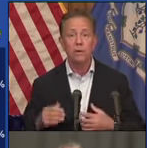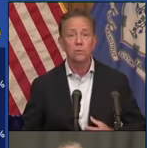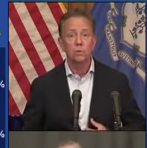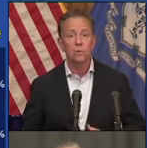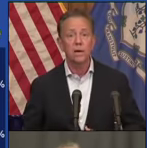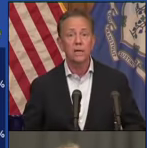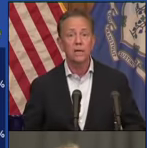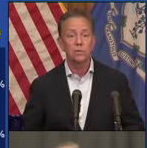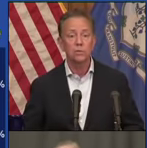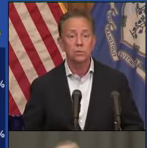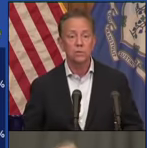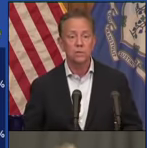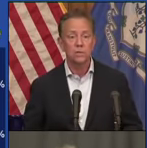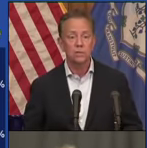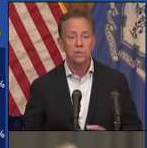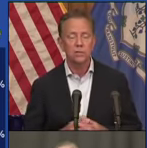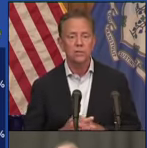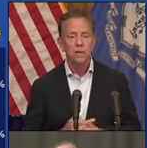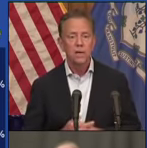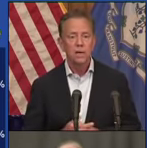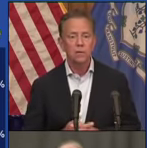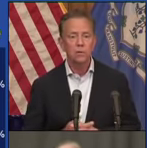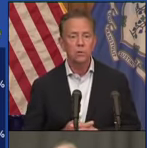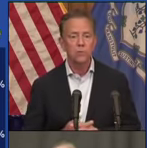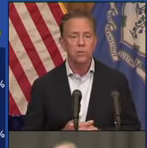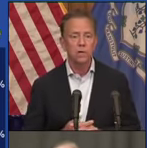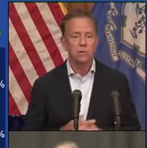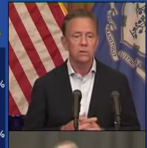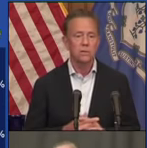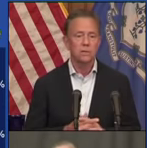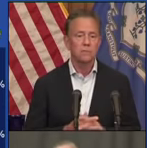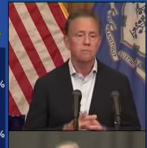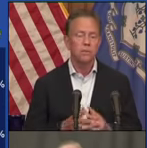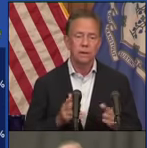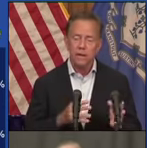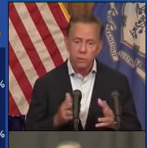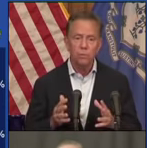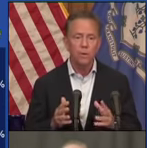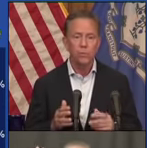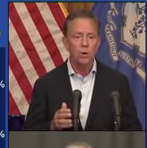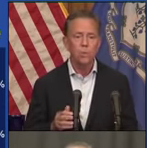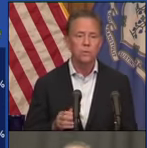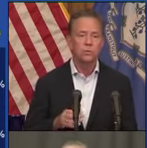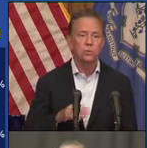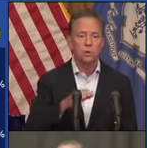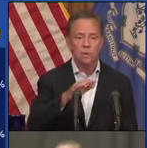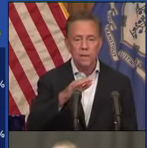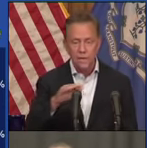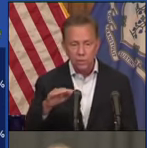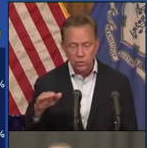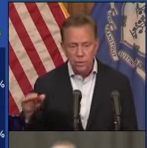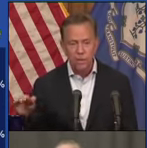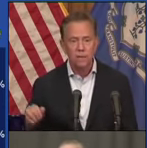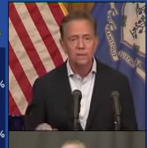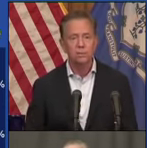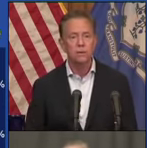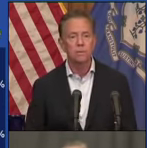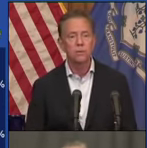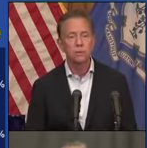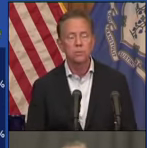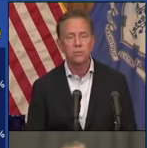for outdoor dining and stores and as such. And the good news there is I don't think we opened too early, and the trend